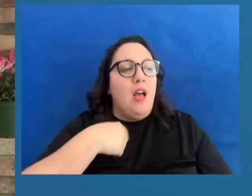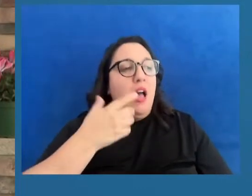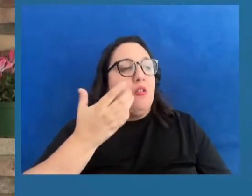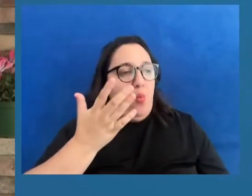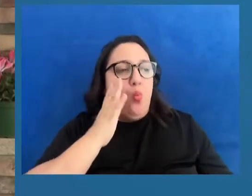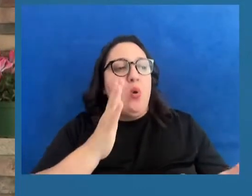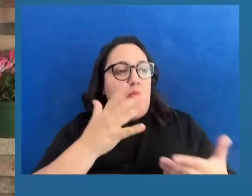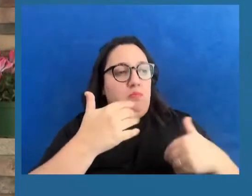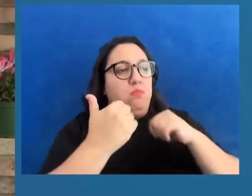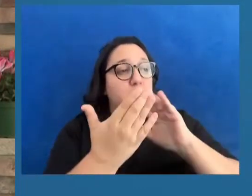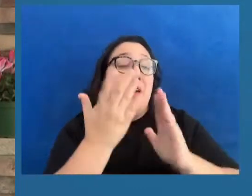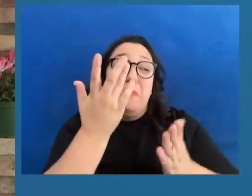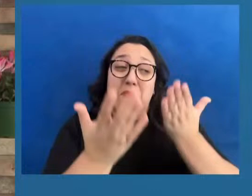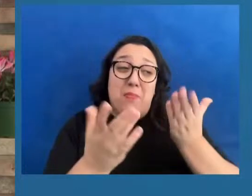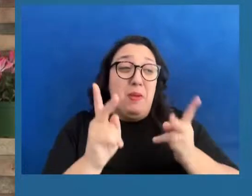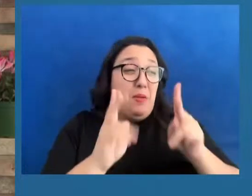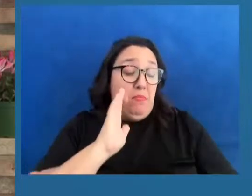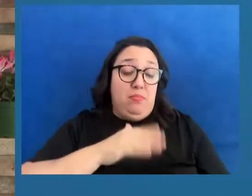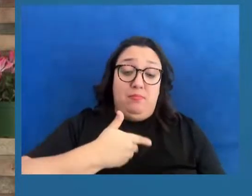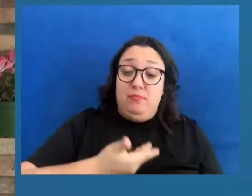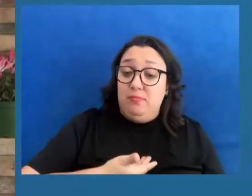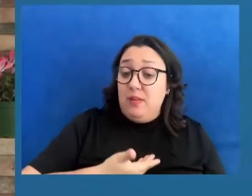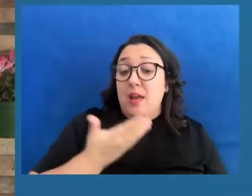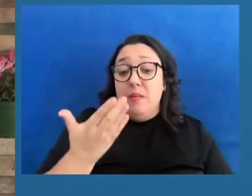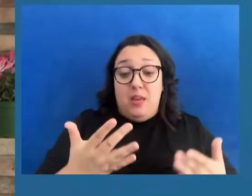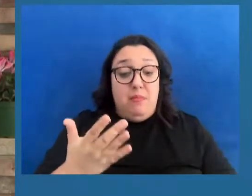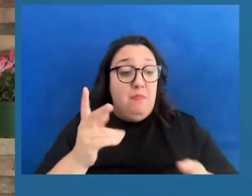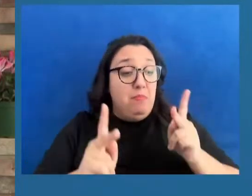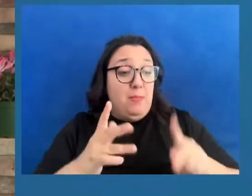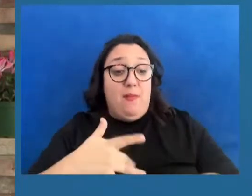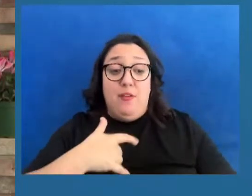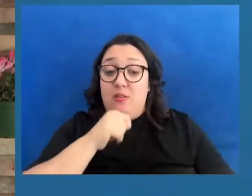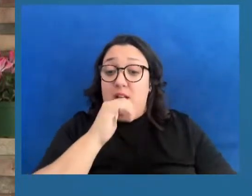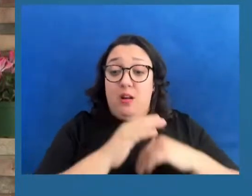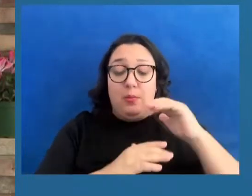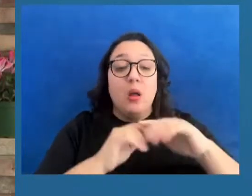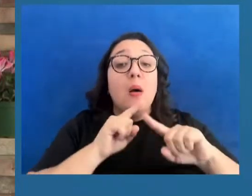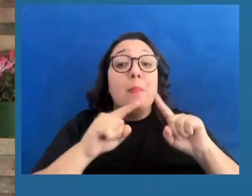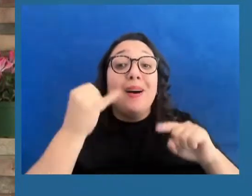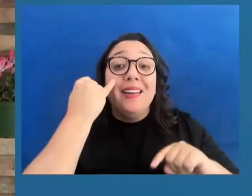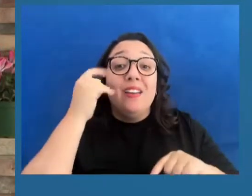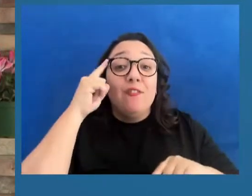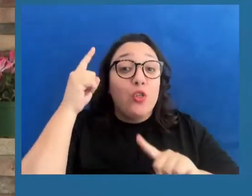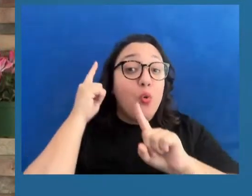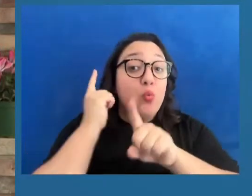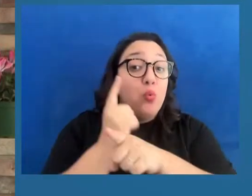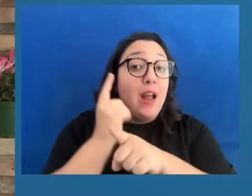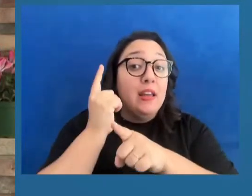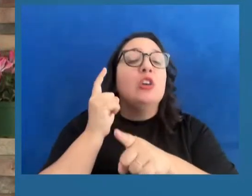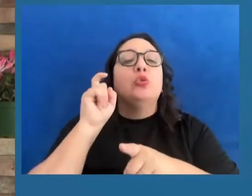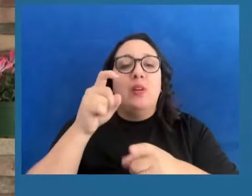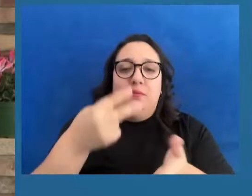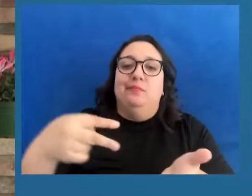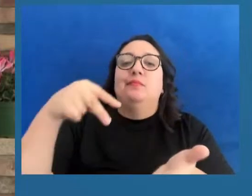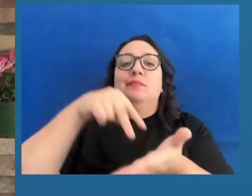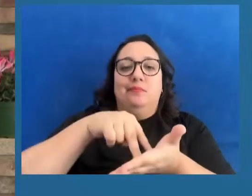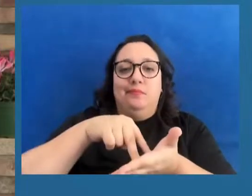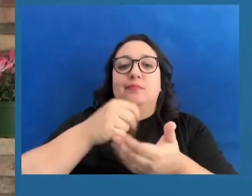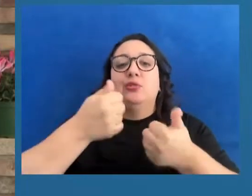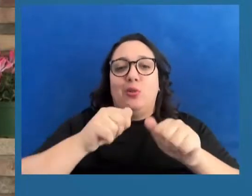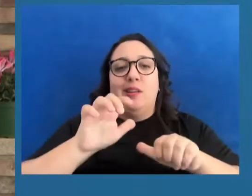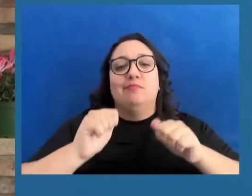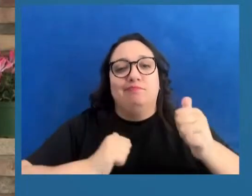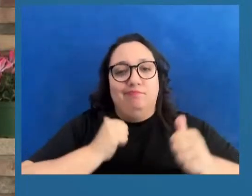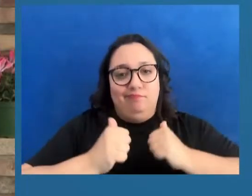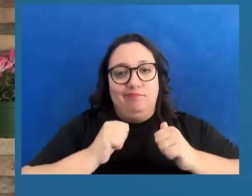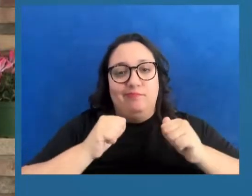that might push people to make them feel a little uncomfortable. But when you're pushing for the right things, you have to stand up and make it work. And that is what our governor